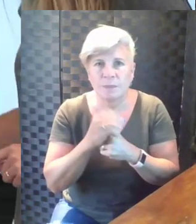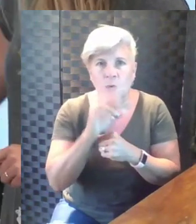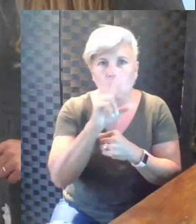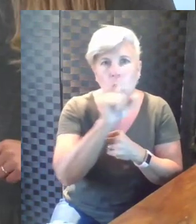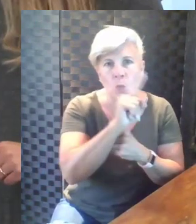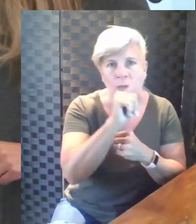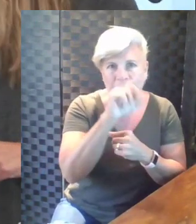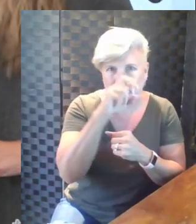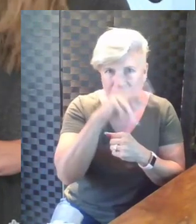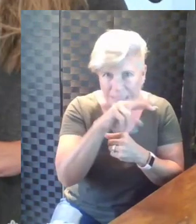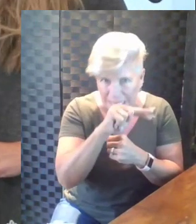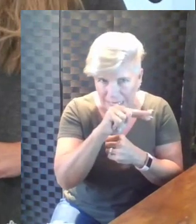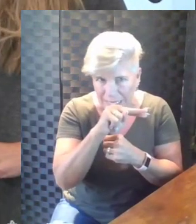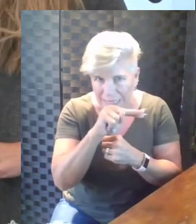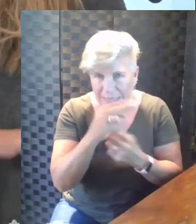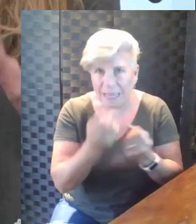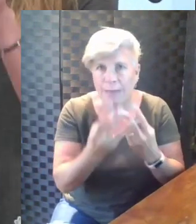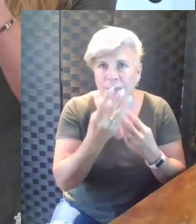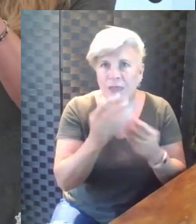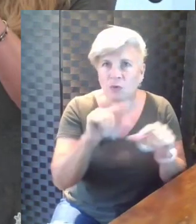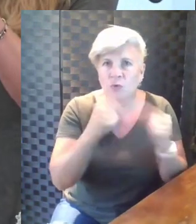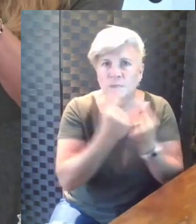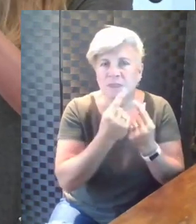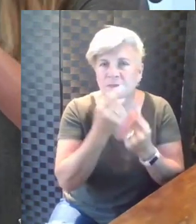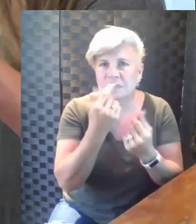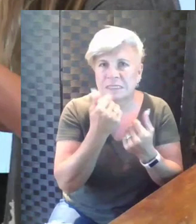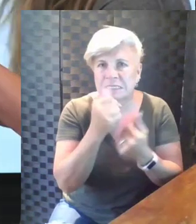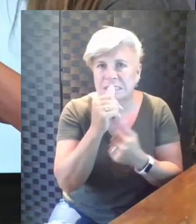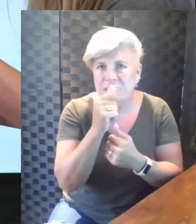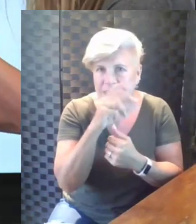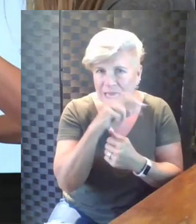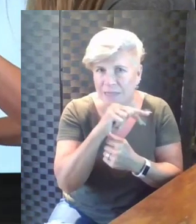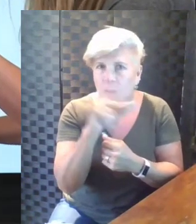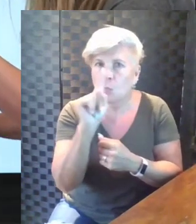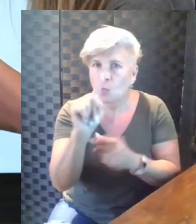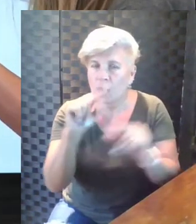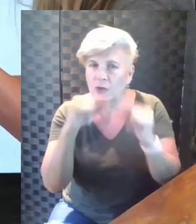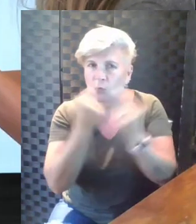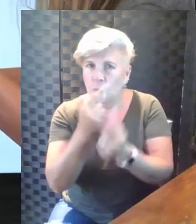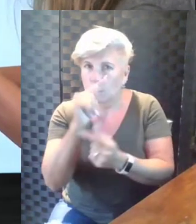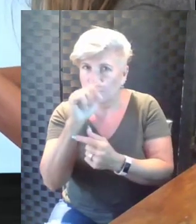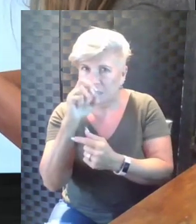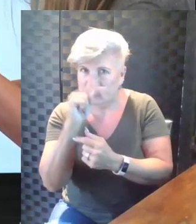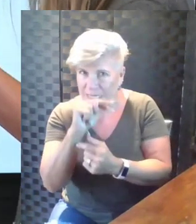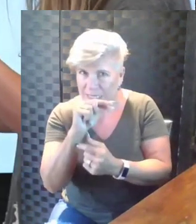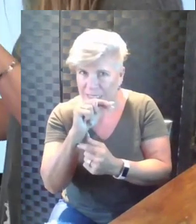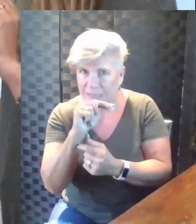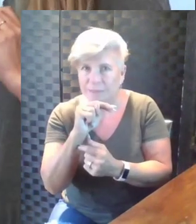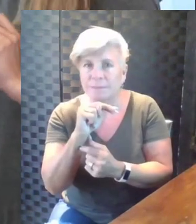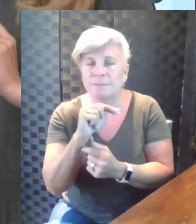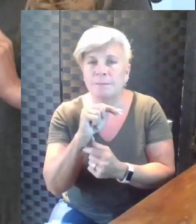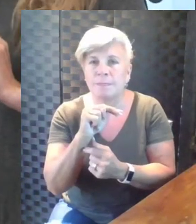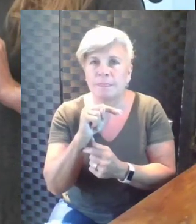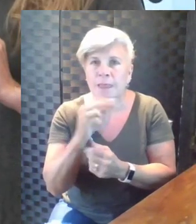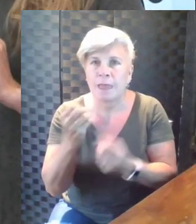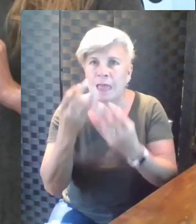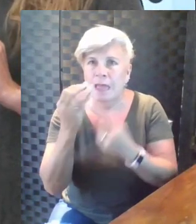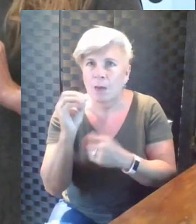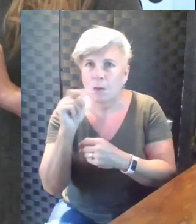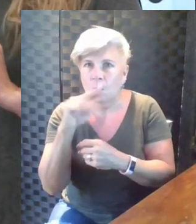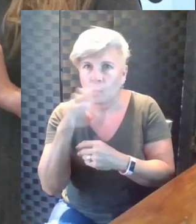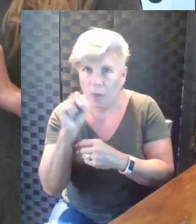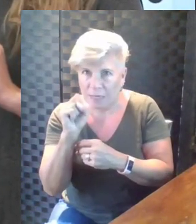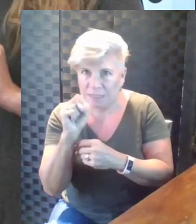number over here, I have how many groups of 10? 1. Oops, that's a messy one. And how